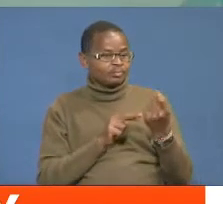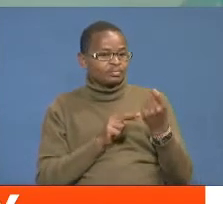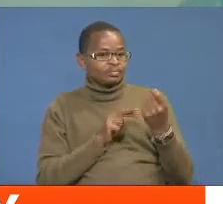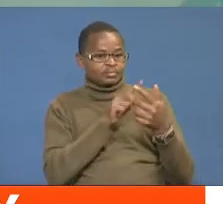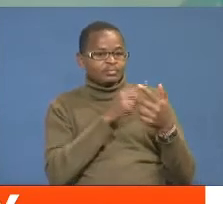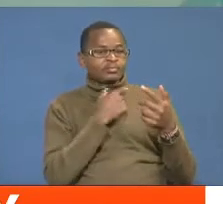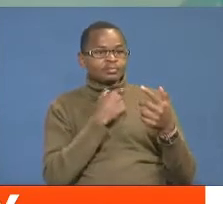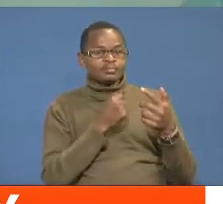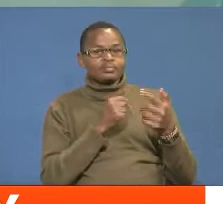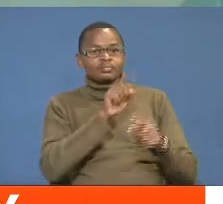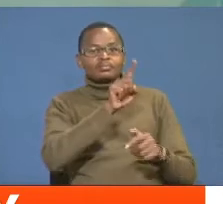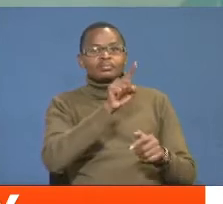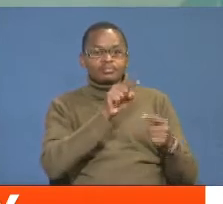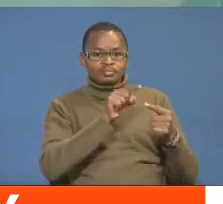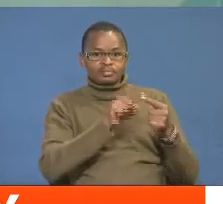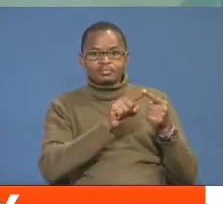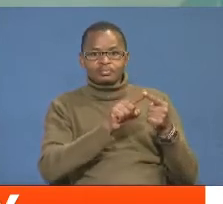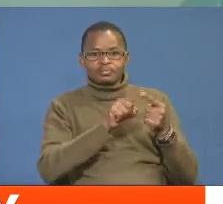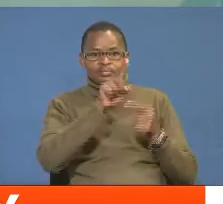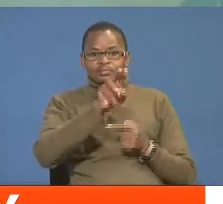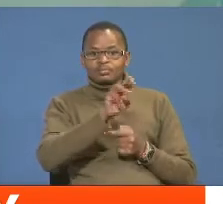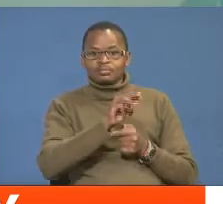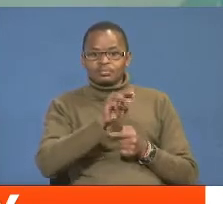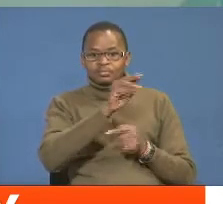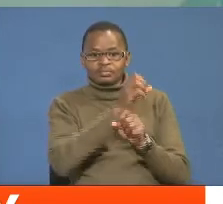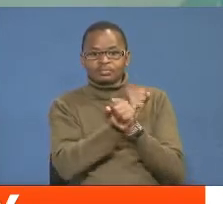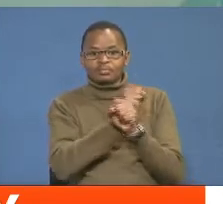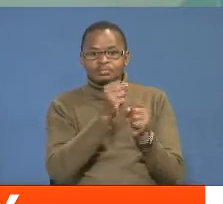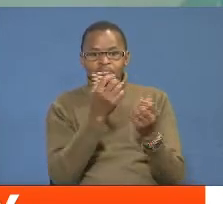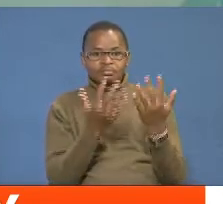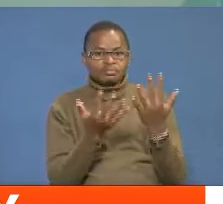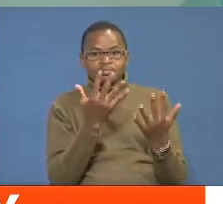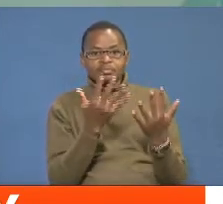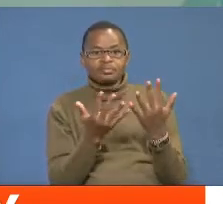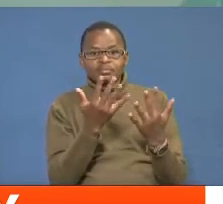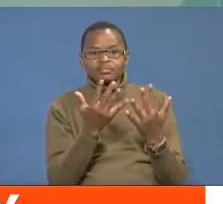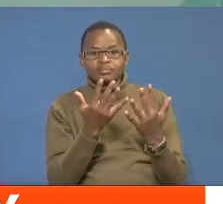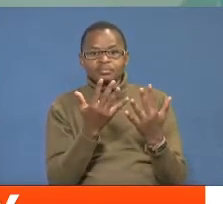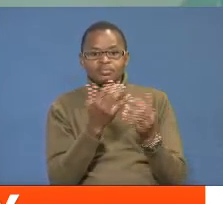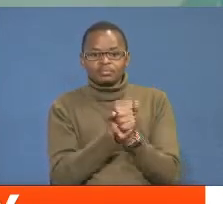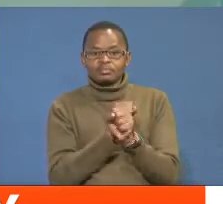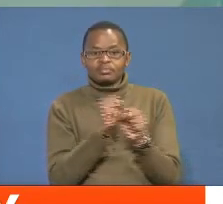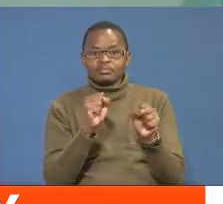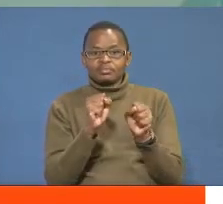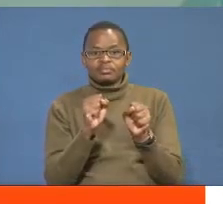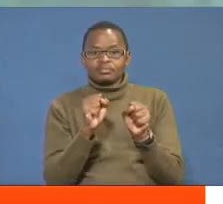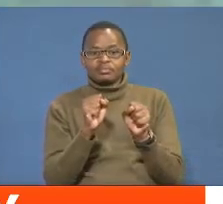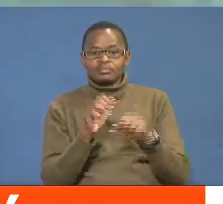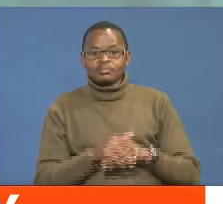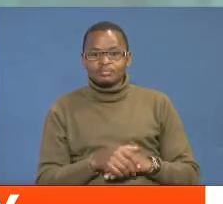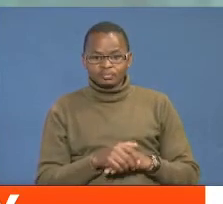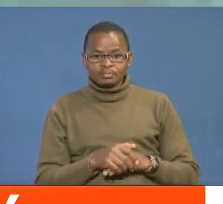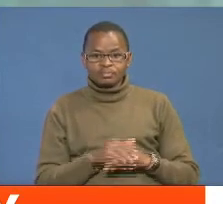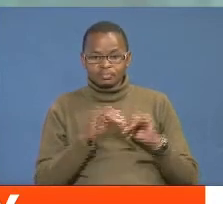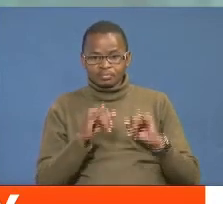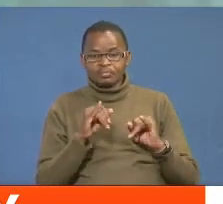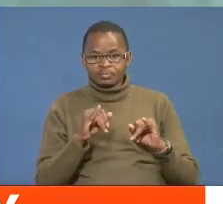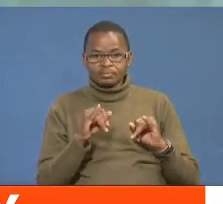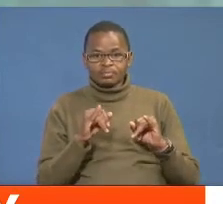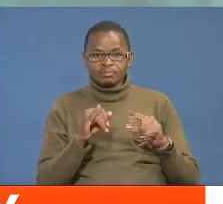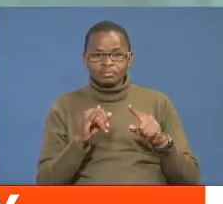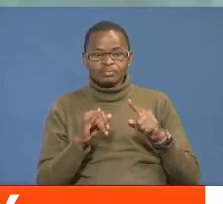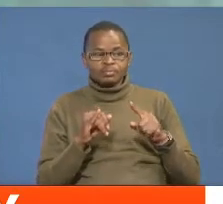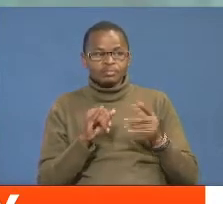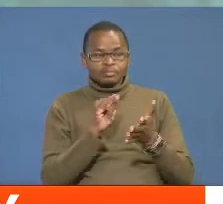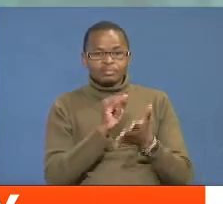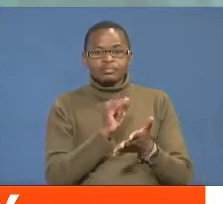like 1 to 1 million. So in terms of safety, it seems to be quite safe to get a vaccine. All right. Now, let's look into